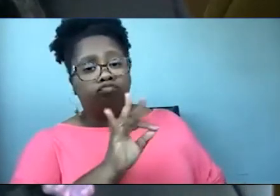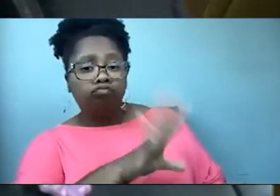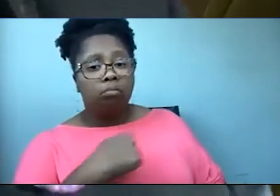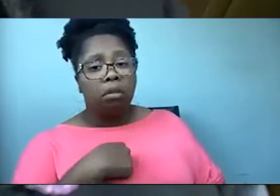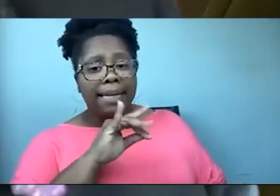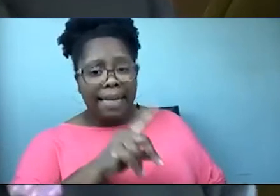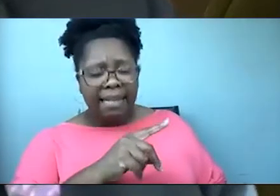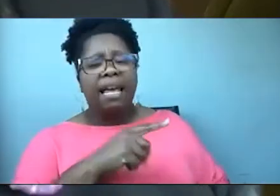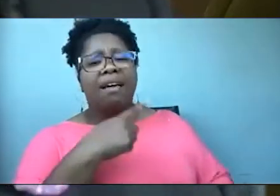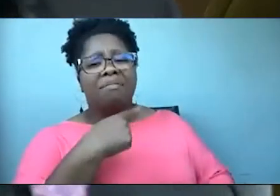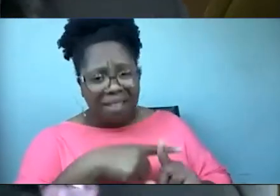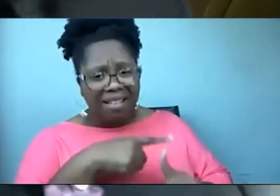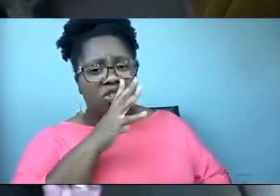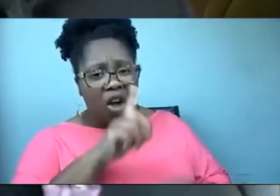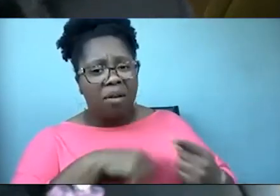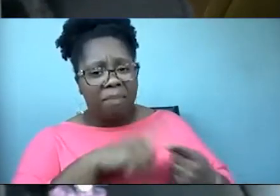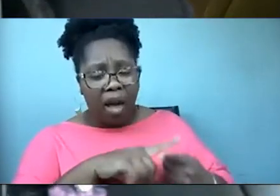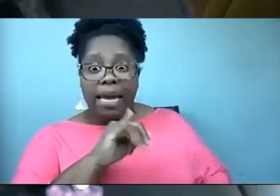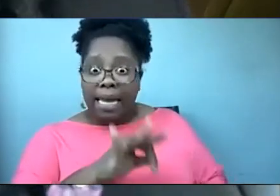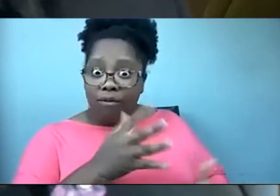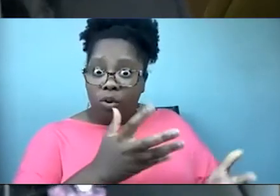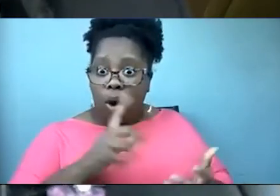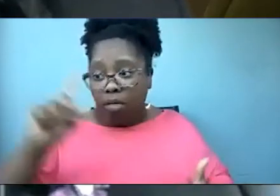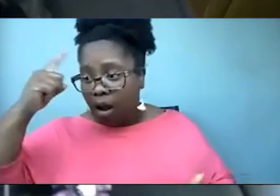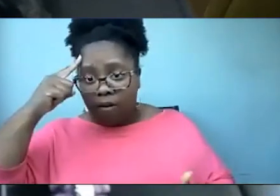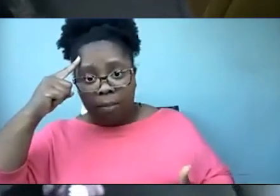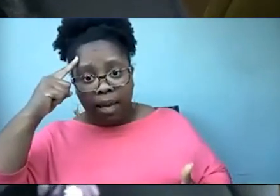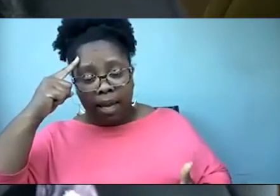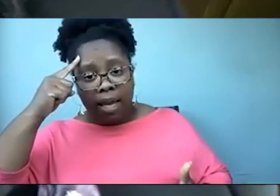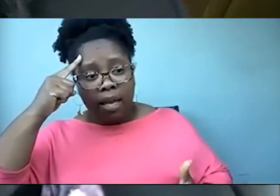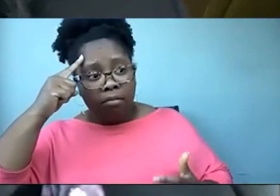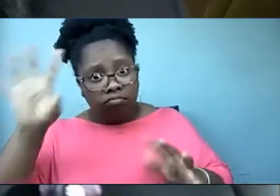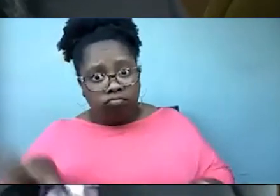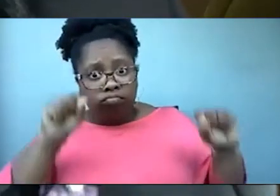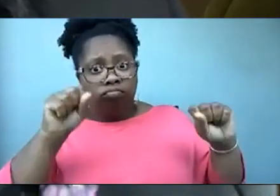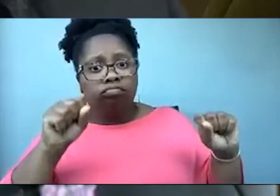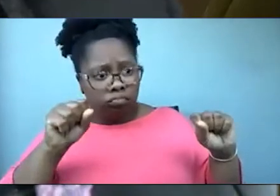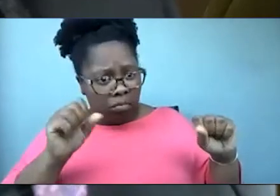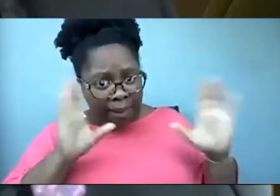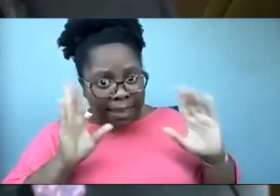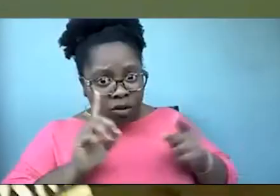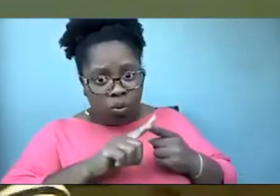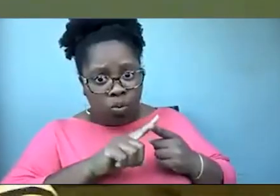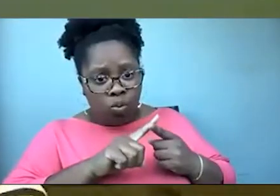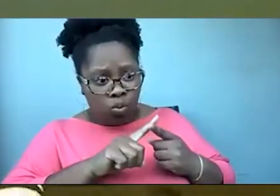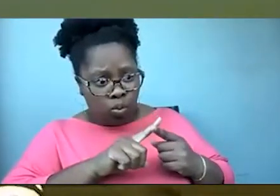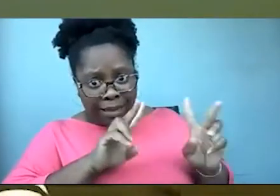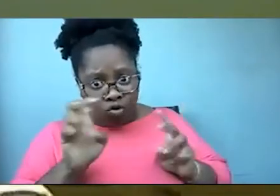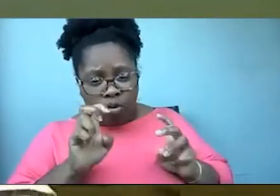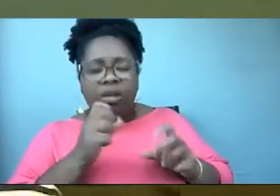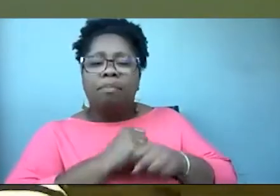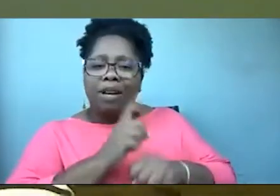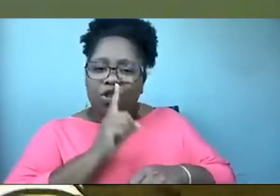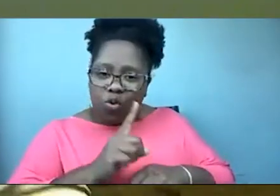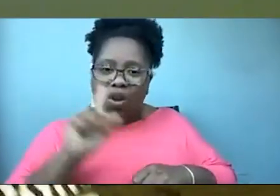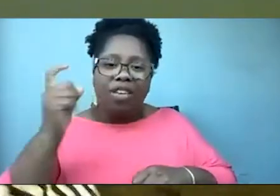undertake attention to this, it's important to make sure the government labels it as what it is. Addressed it as a problem of racial imbalance. You raised an